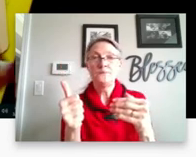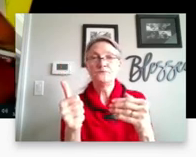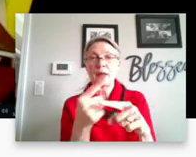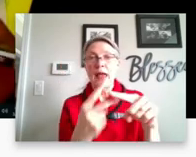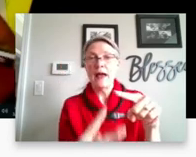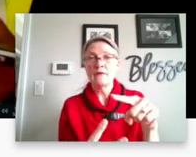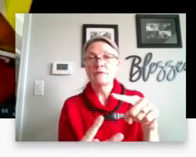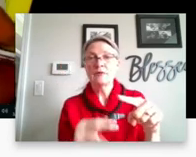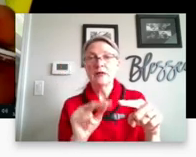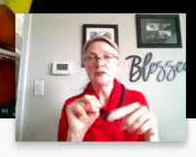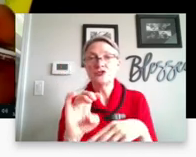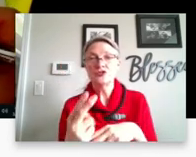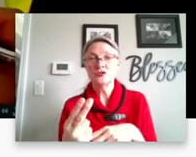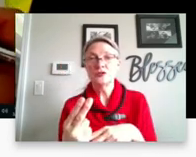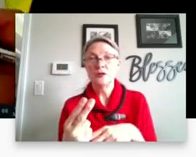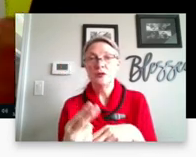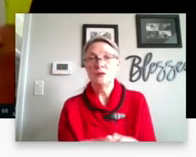1/2 inch.